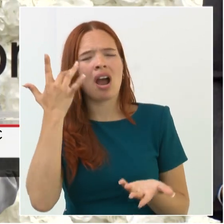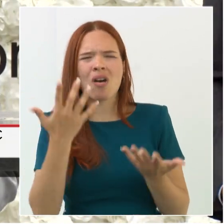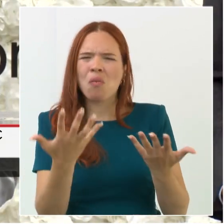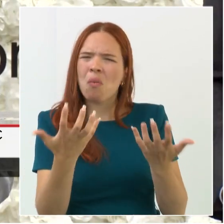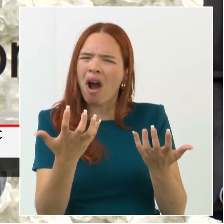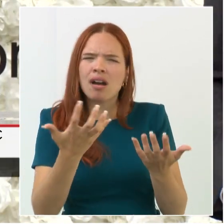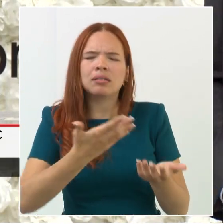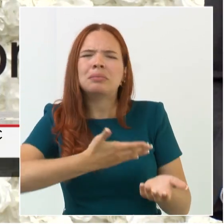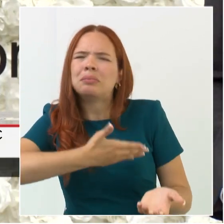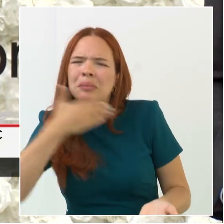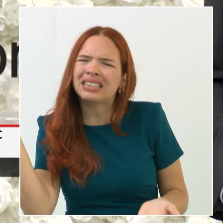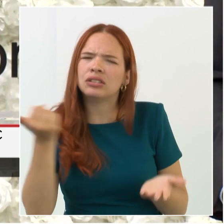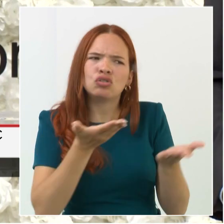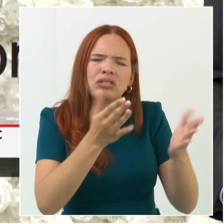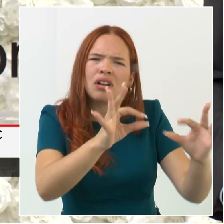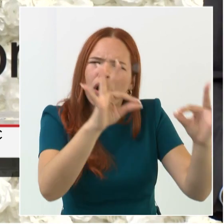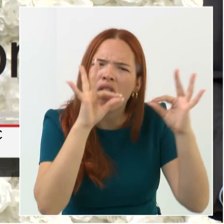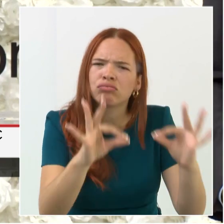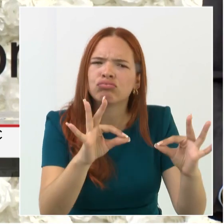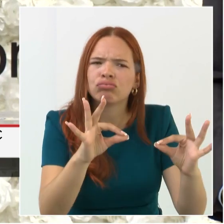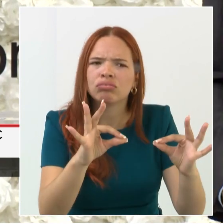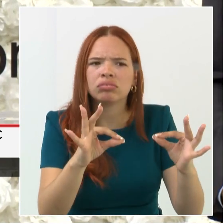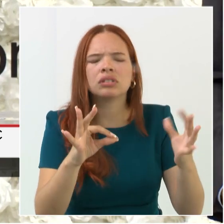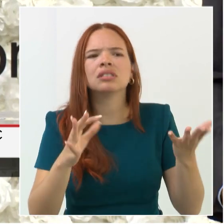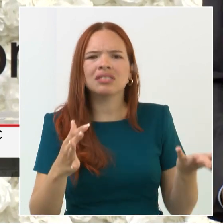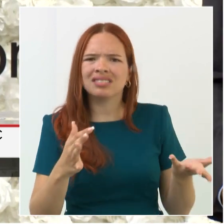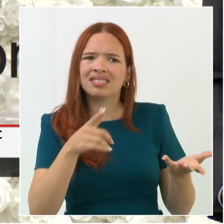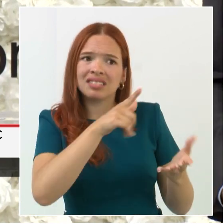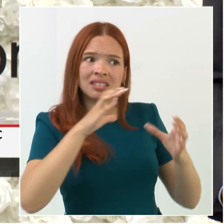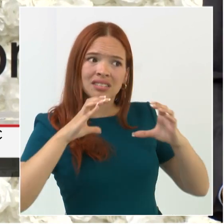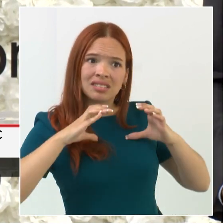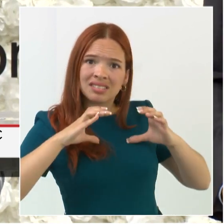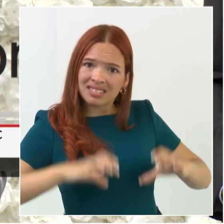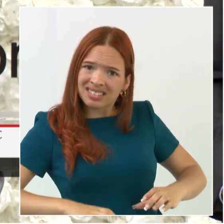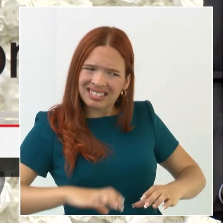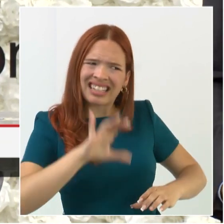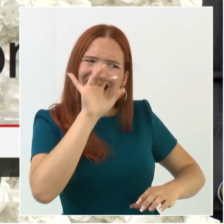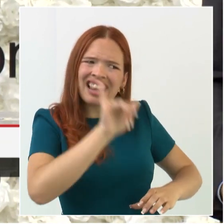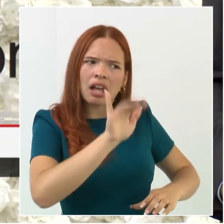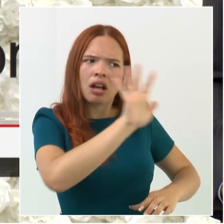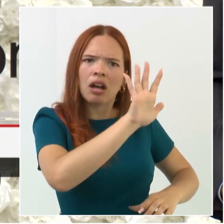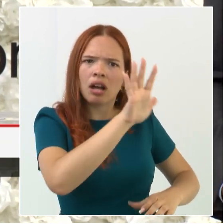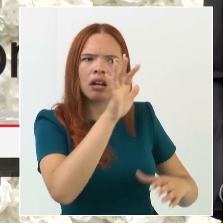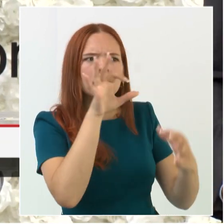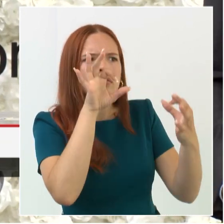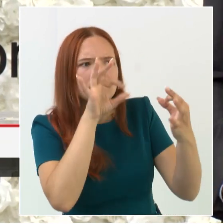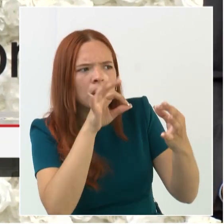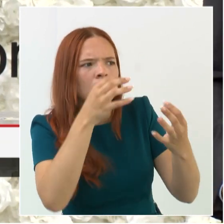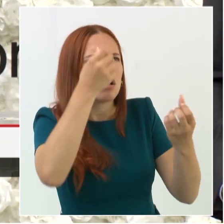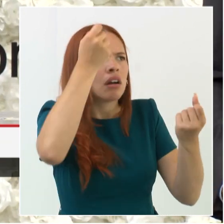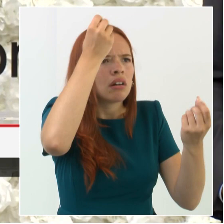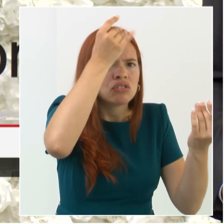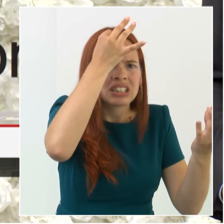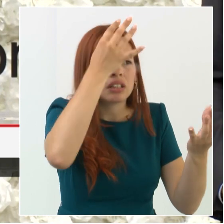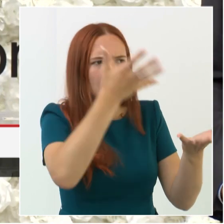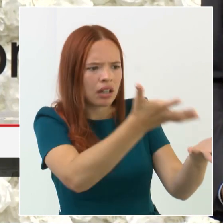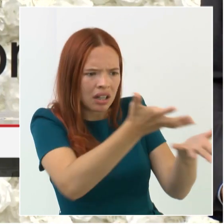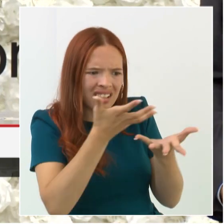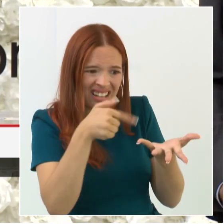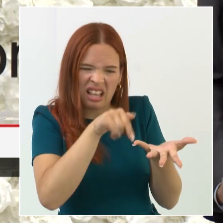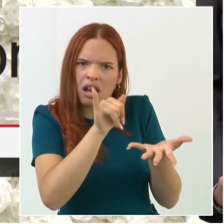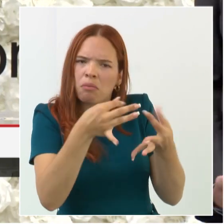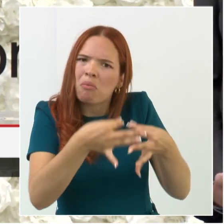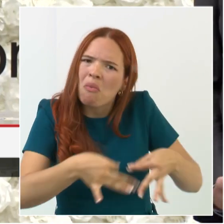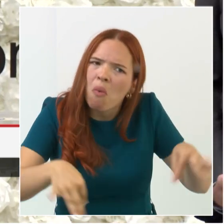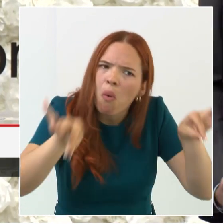lifetime value of a consumer, and we really launched with the plan of having a brand that is all electric with a franchise